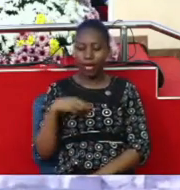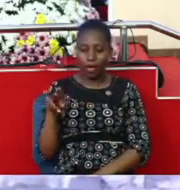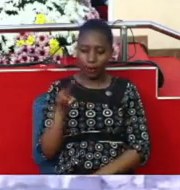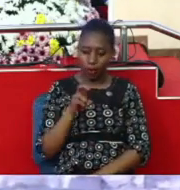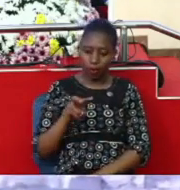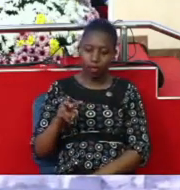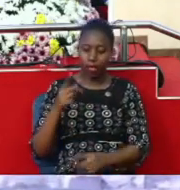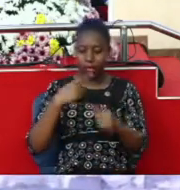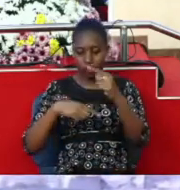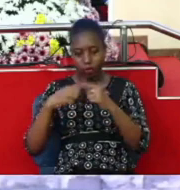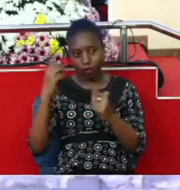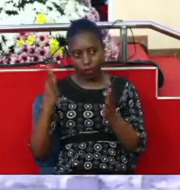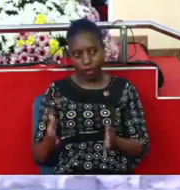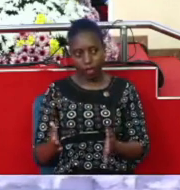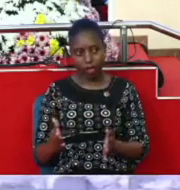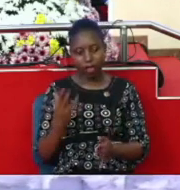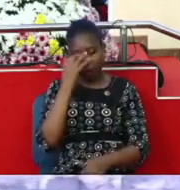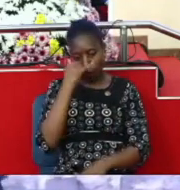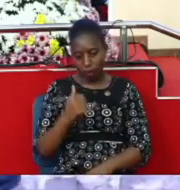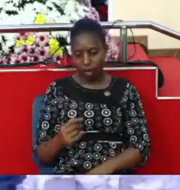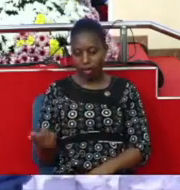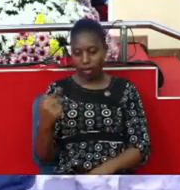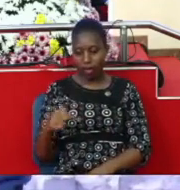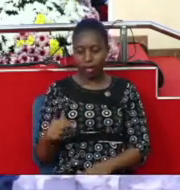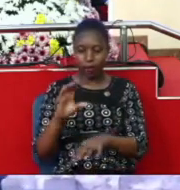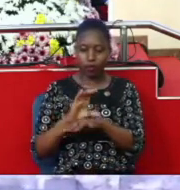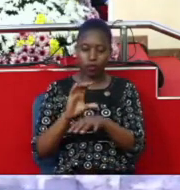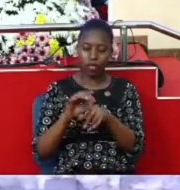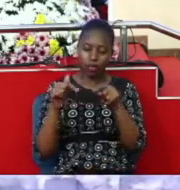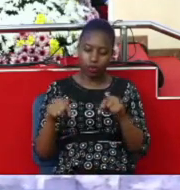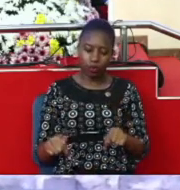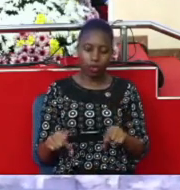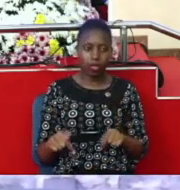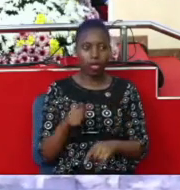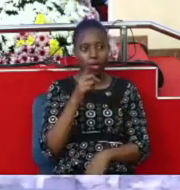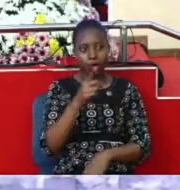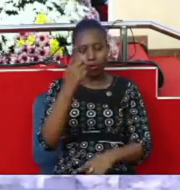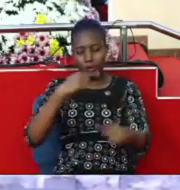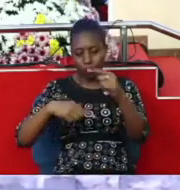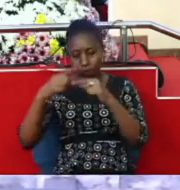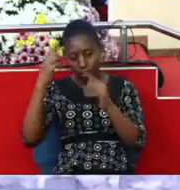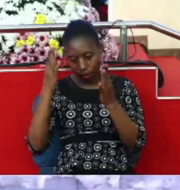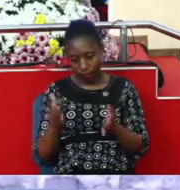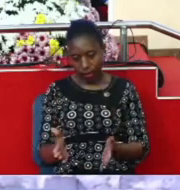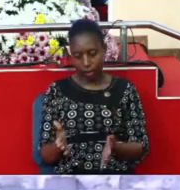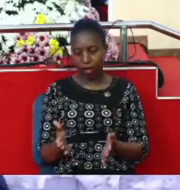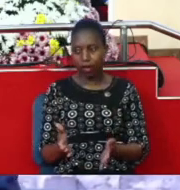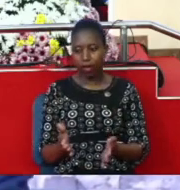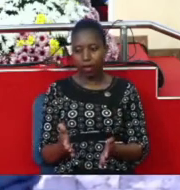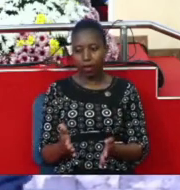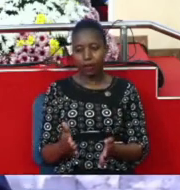are the ones that came to church today. You are an overcomer. So in this